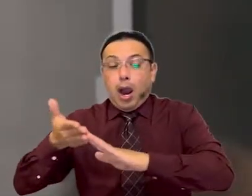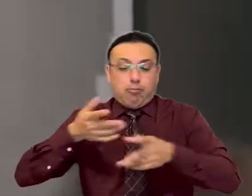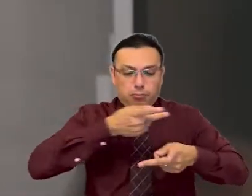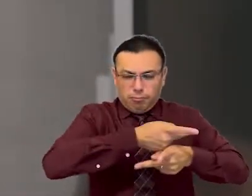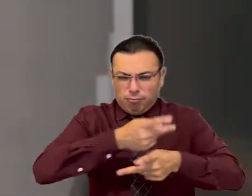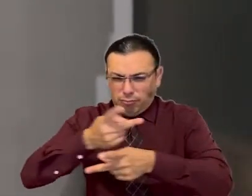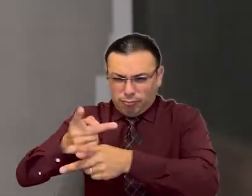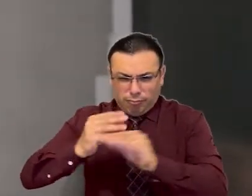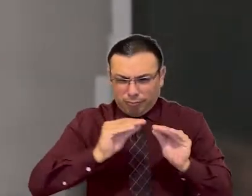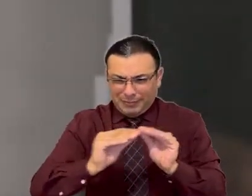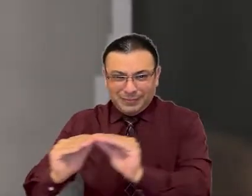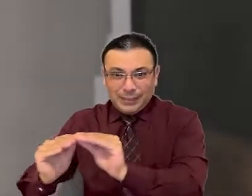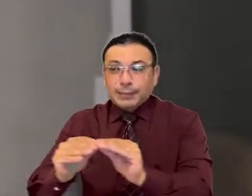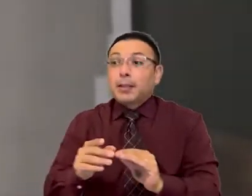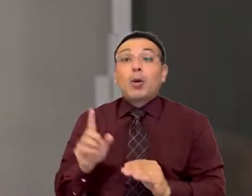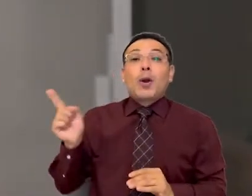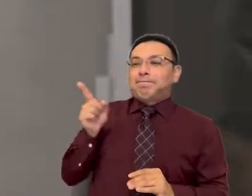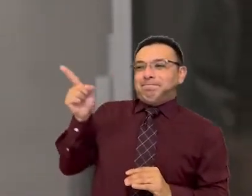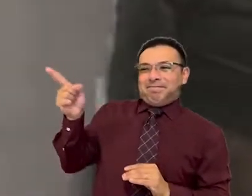here.